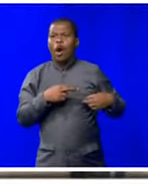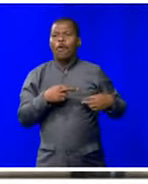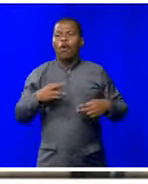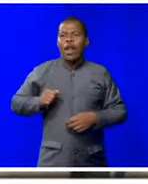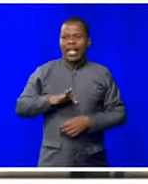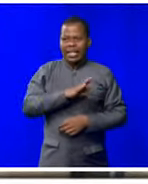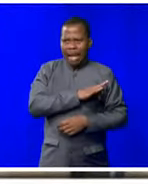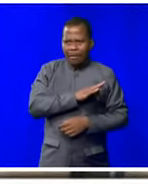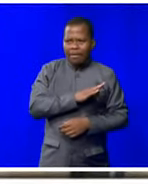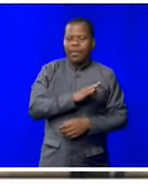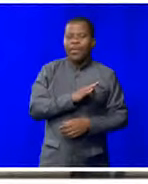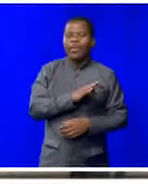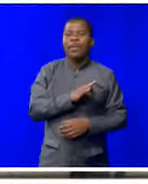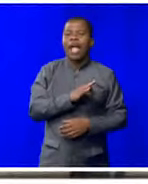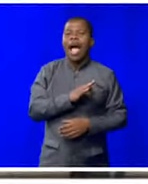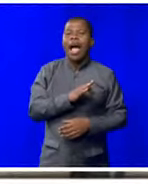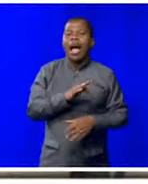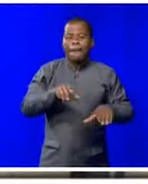lo SRIC